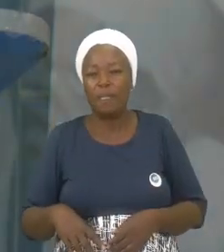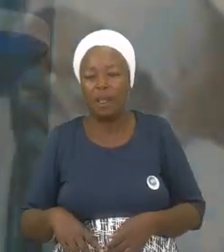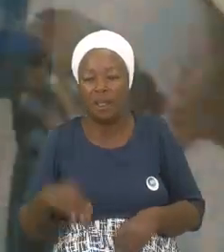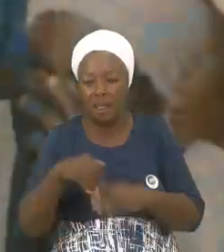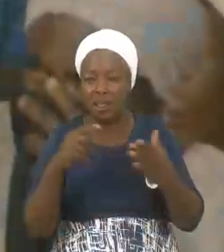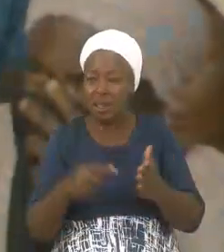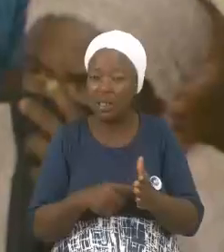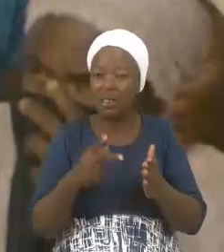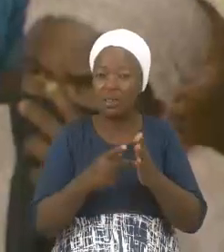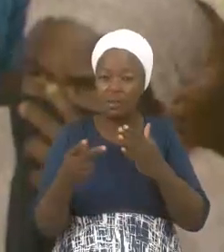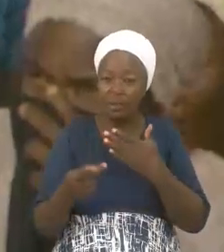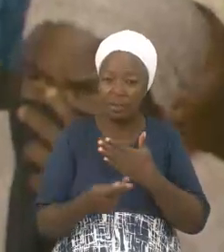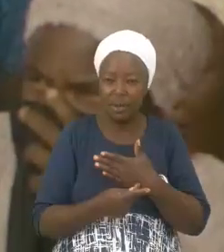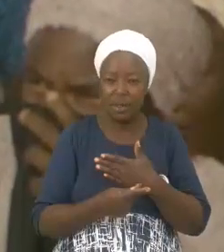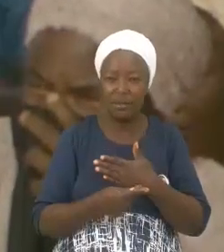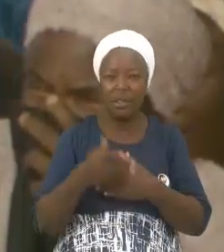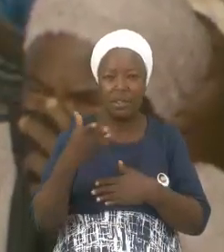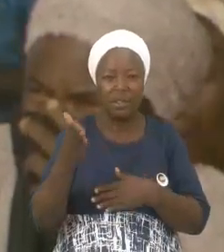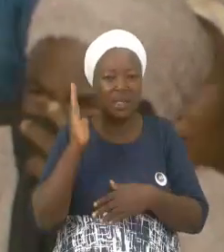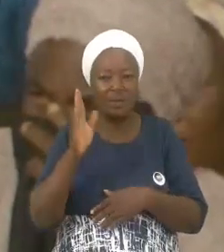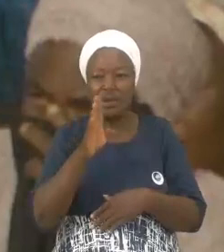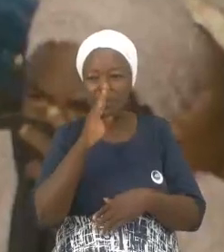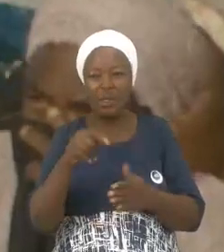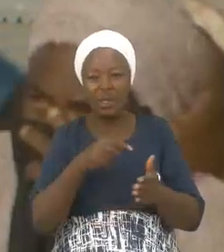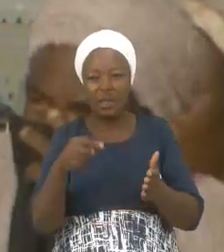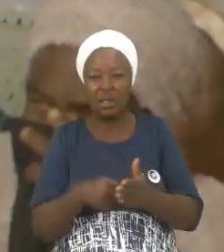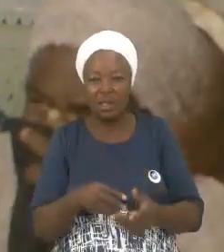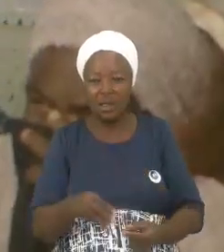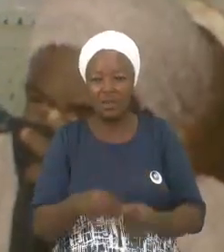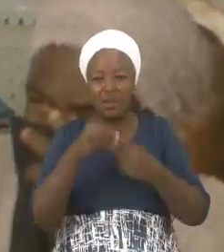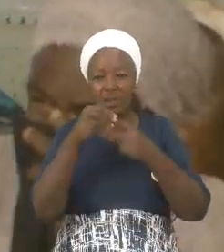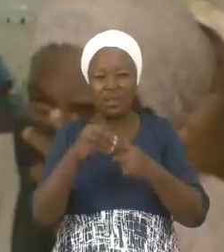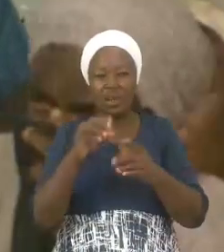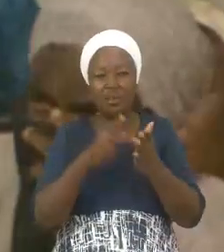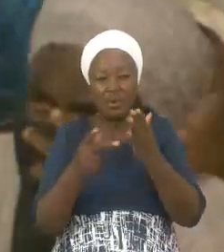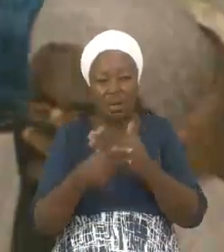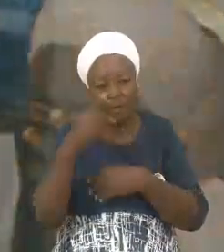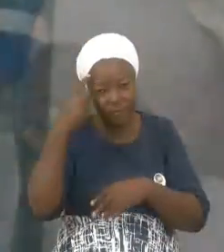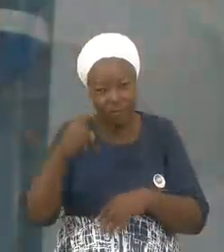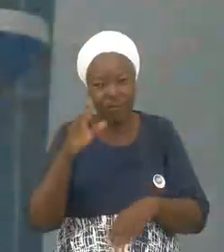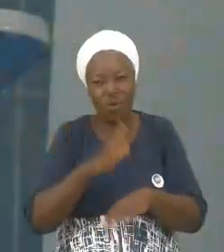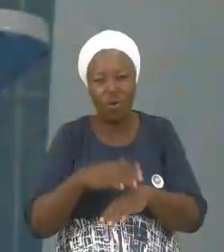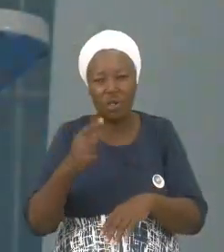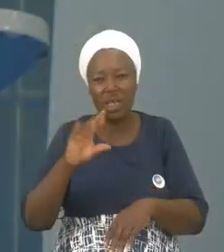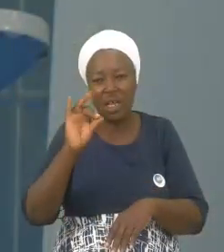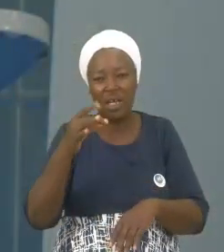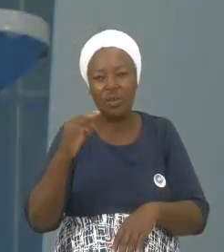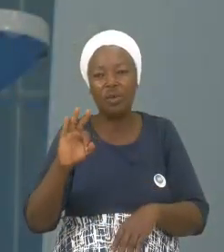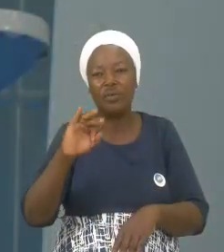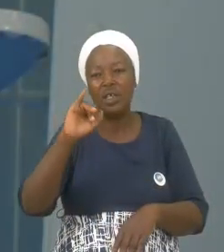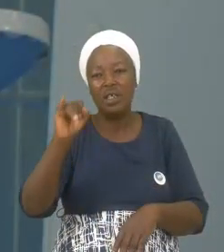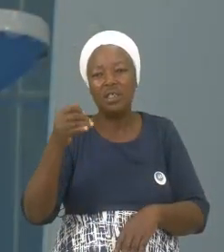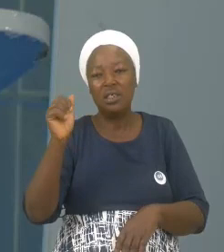convert rally and banquet for you on the 8th of January by 4